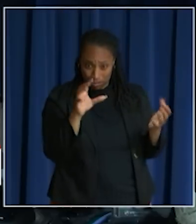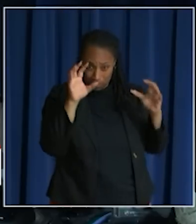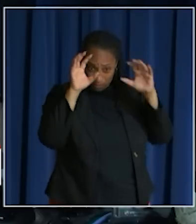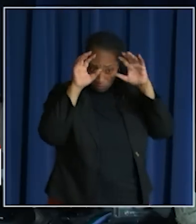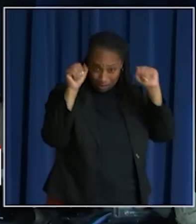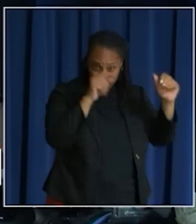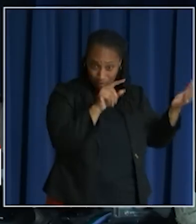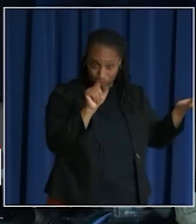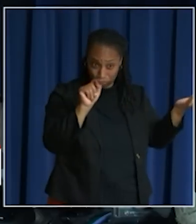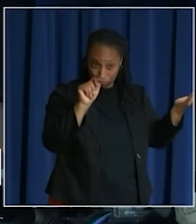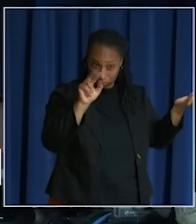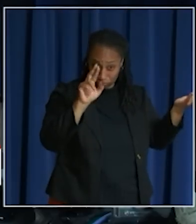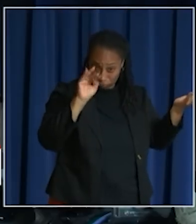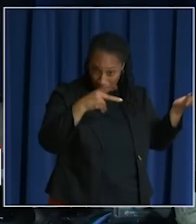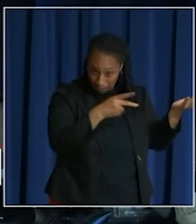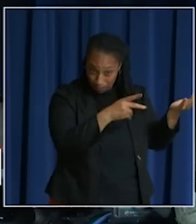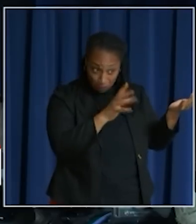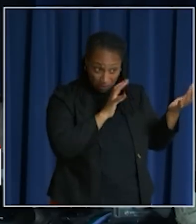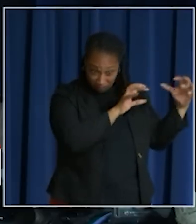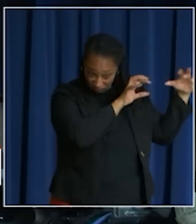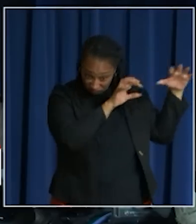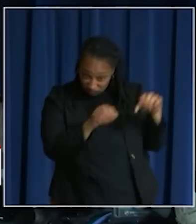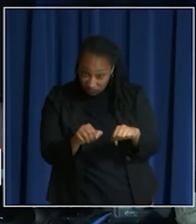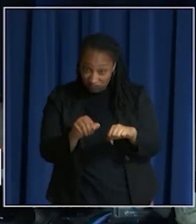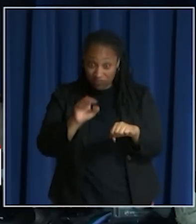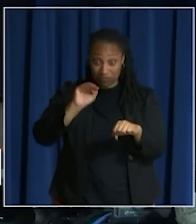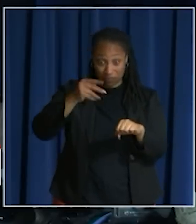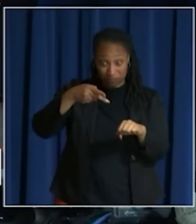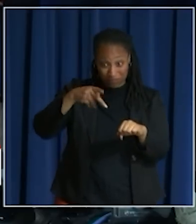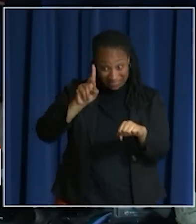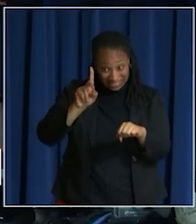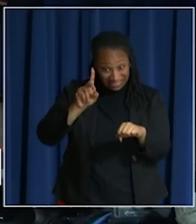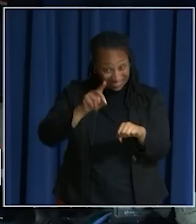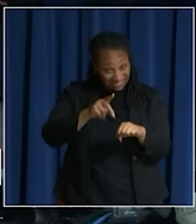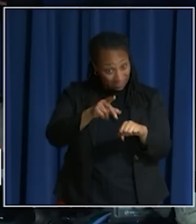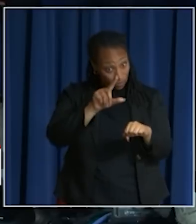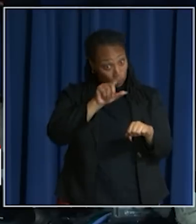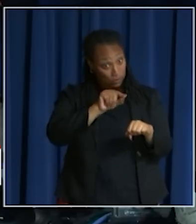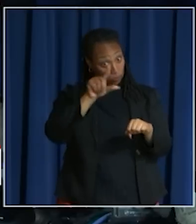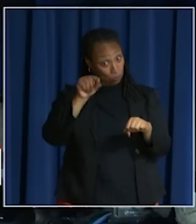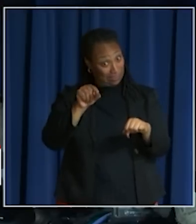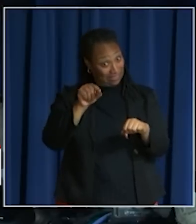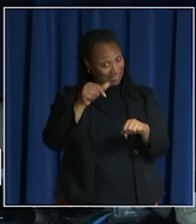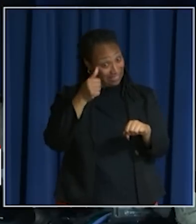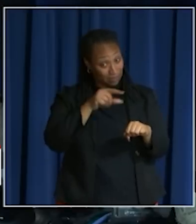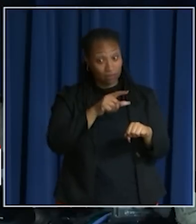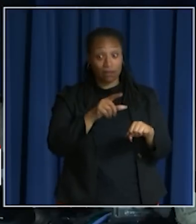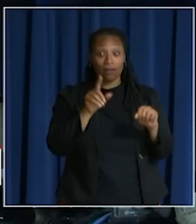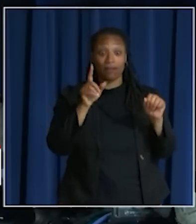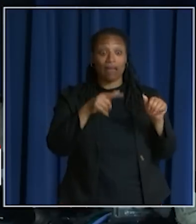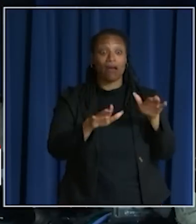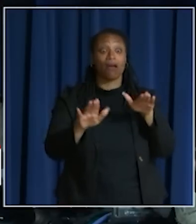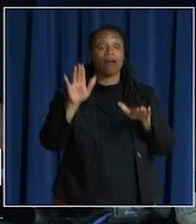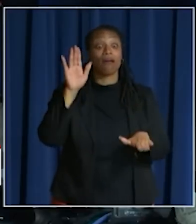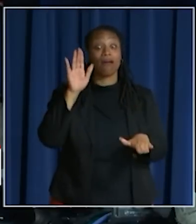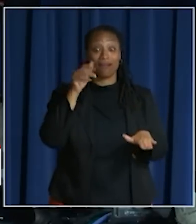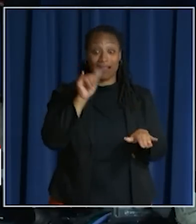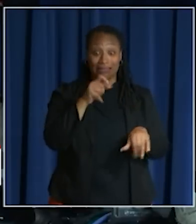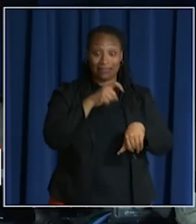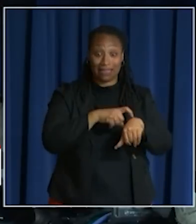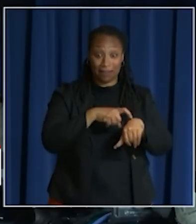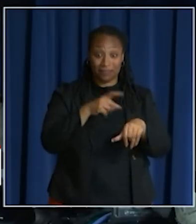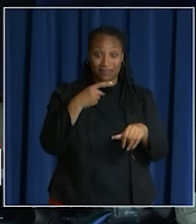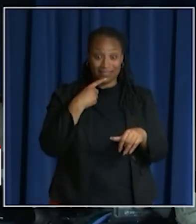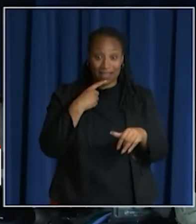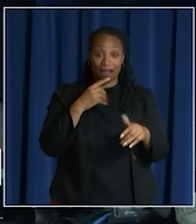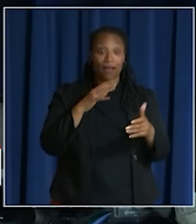and that you were worried that you're going to lose control of the city. Can you reflect on this moment today? Do you feel that